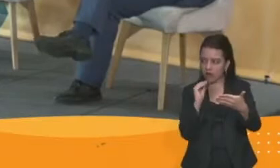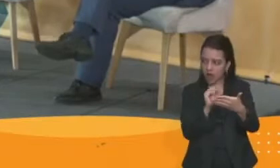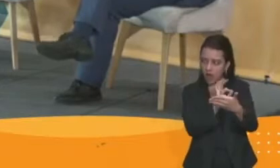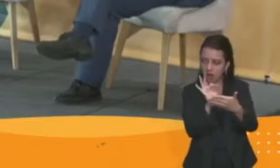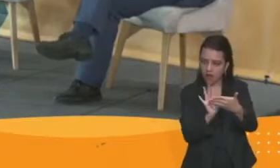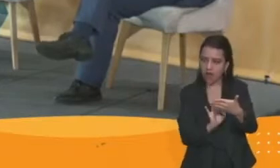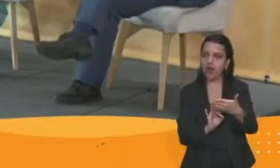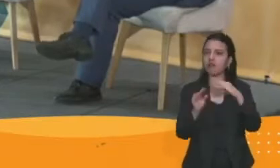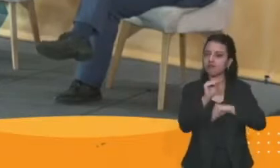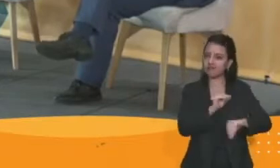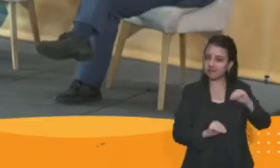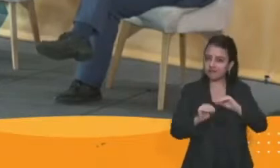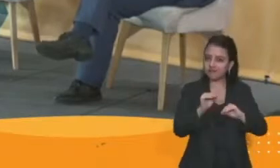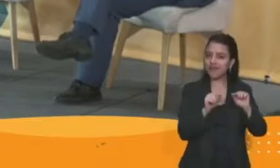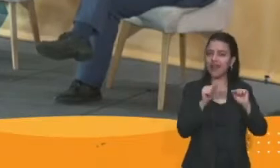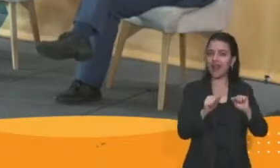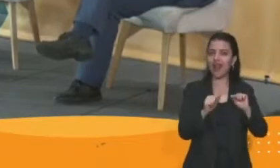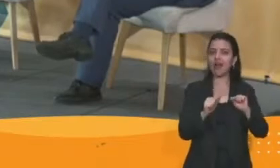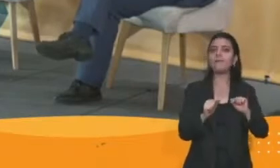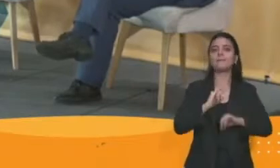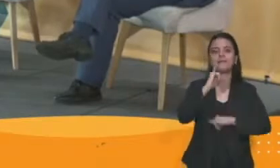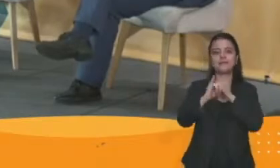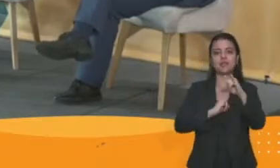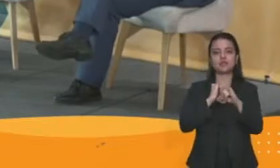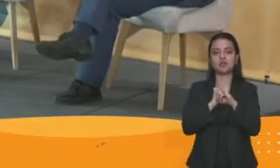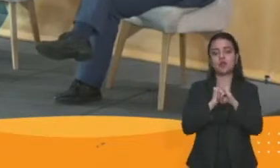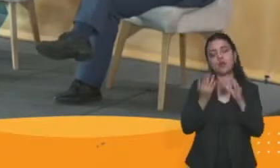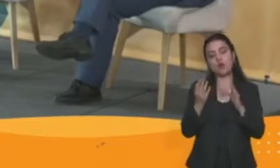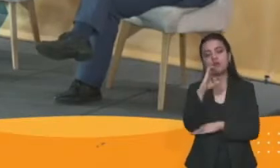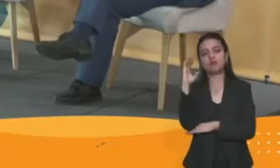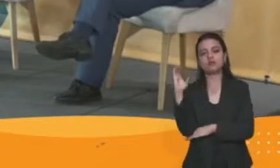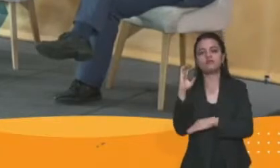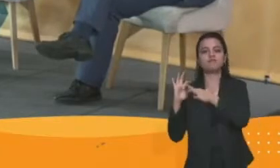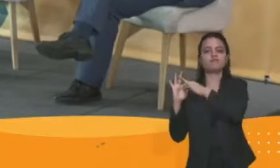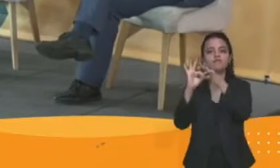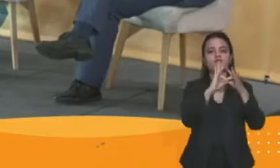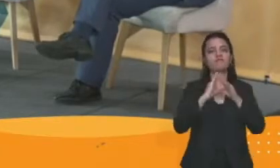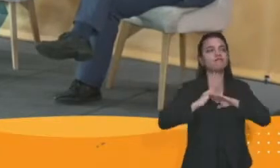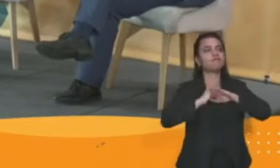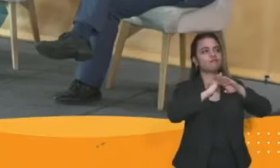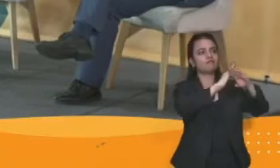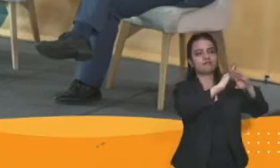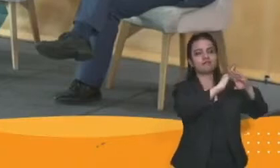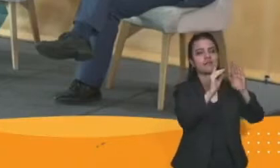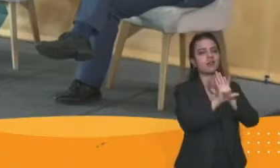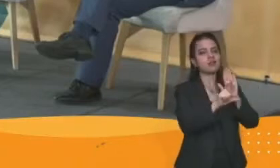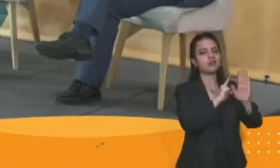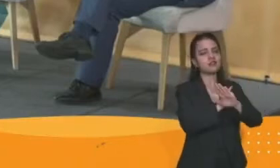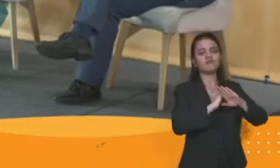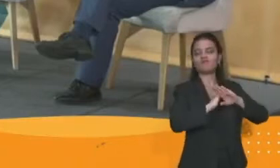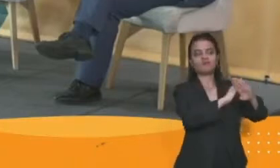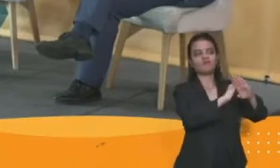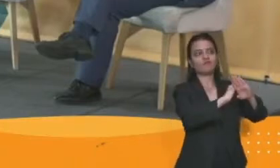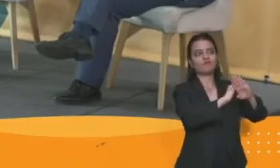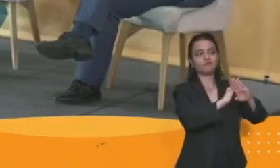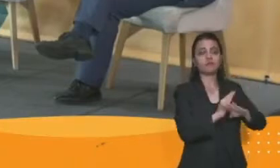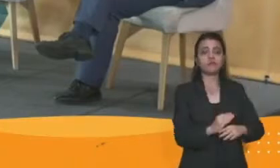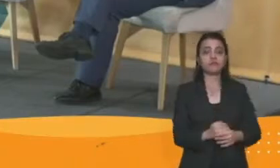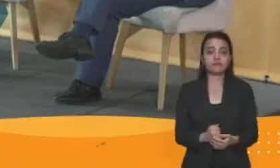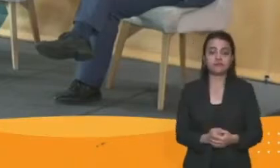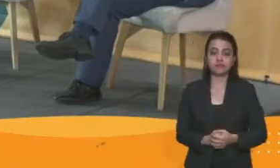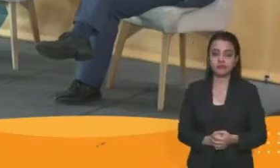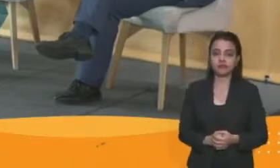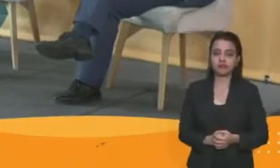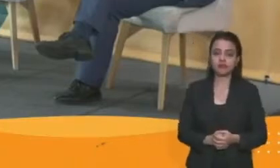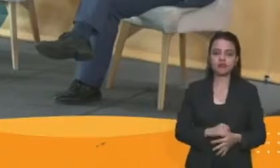and intervention policies that respond to all the challenges of illegality in